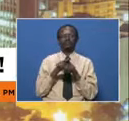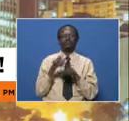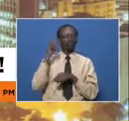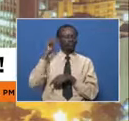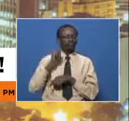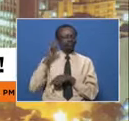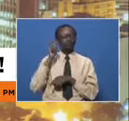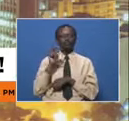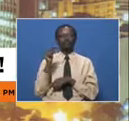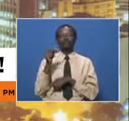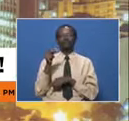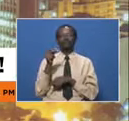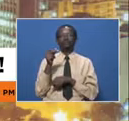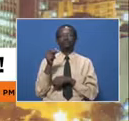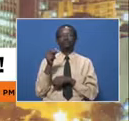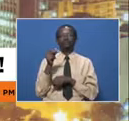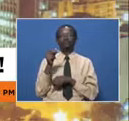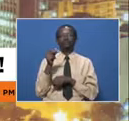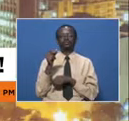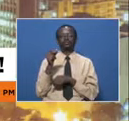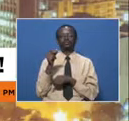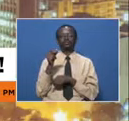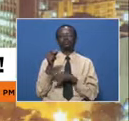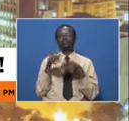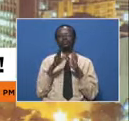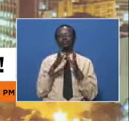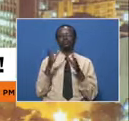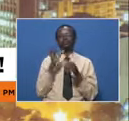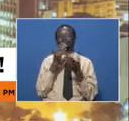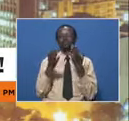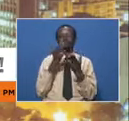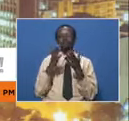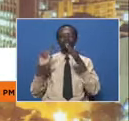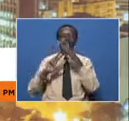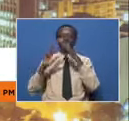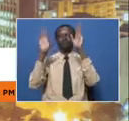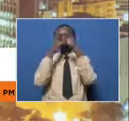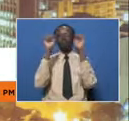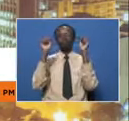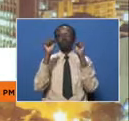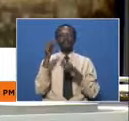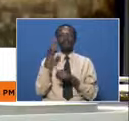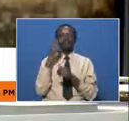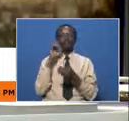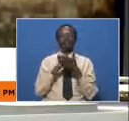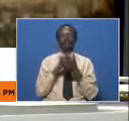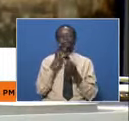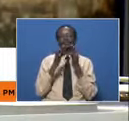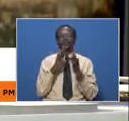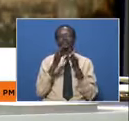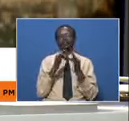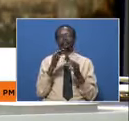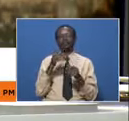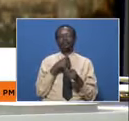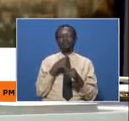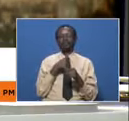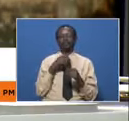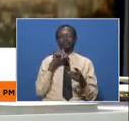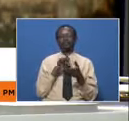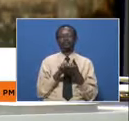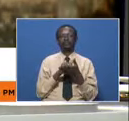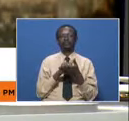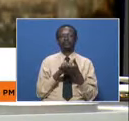And maybe the deputy president has realized if we actually have that particular formation going down or